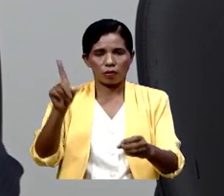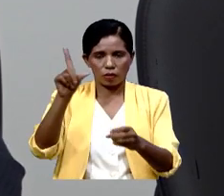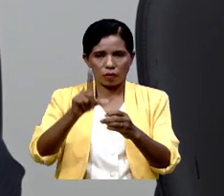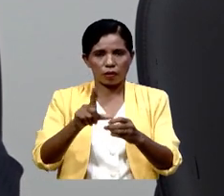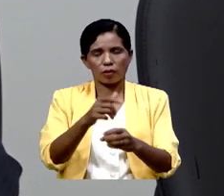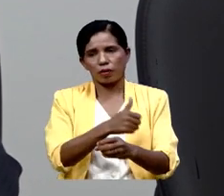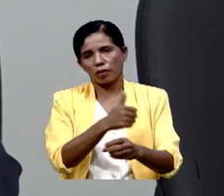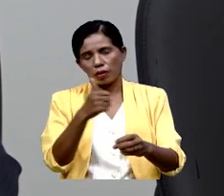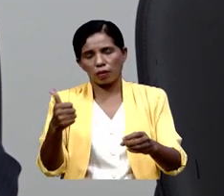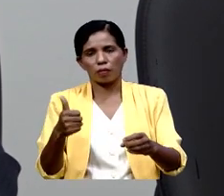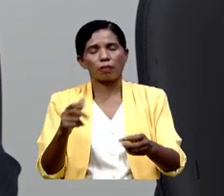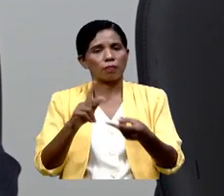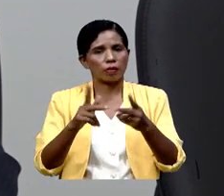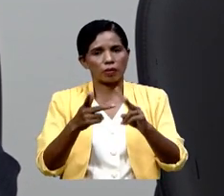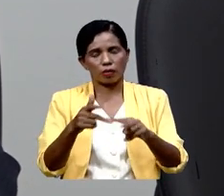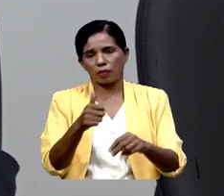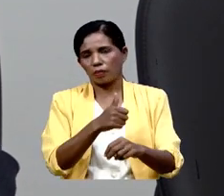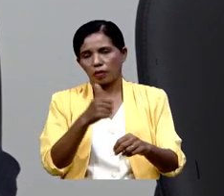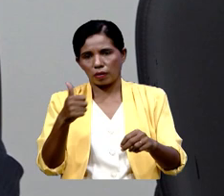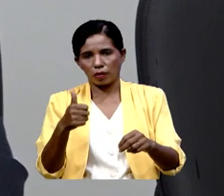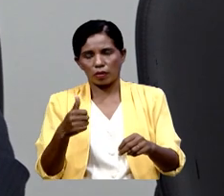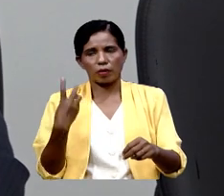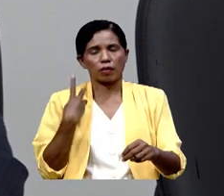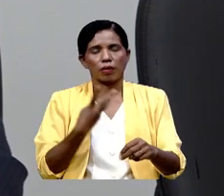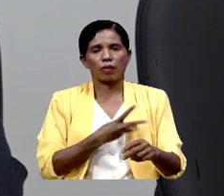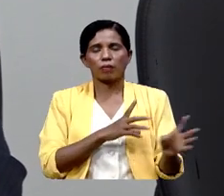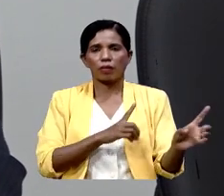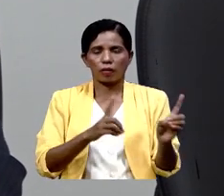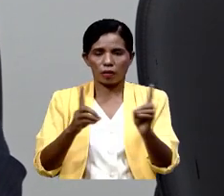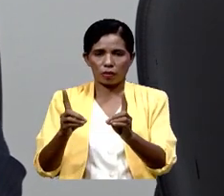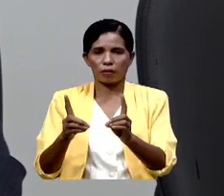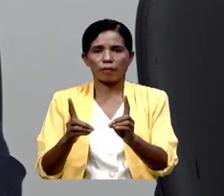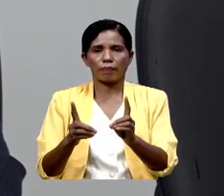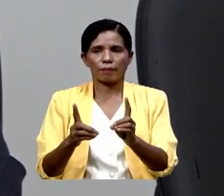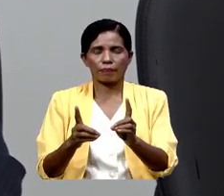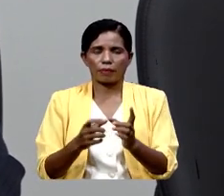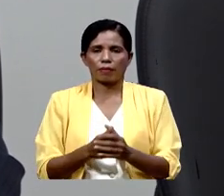other partners. We do hope that the,